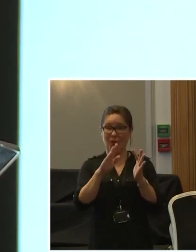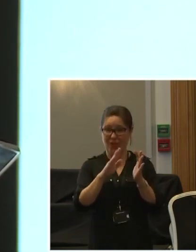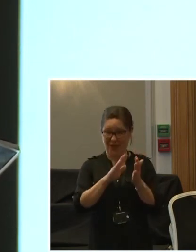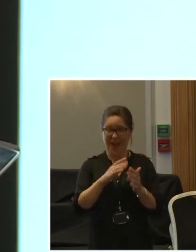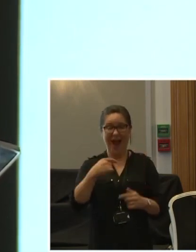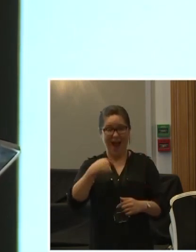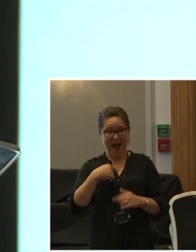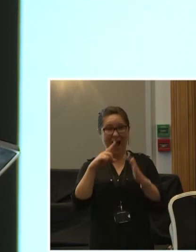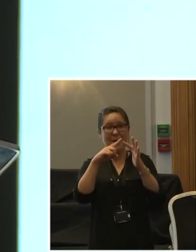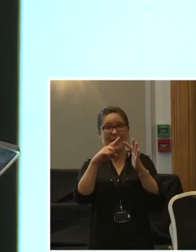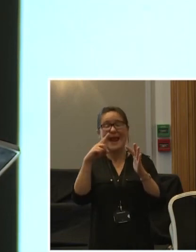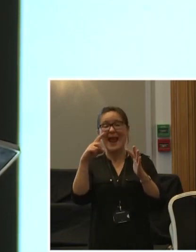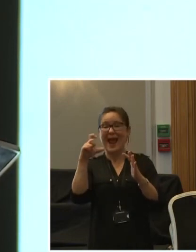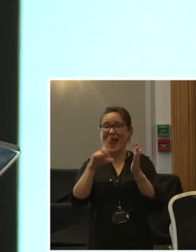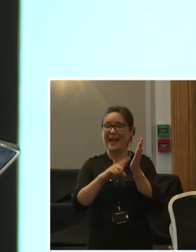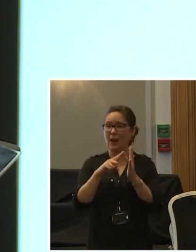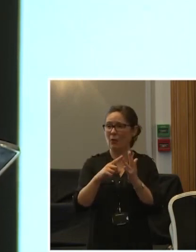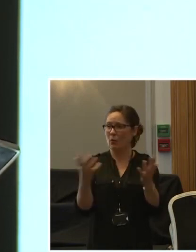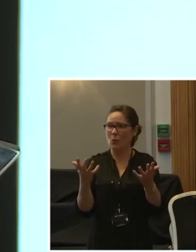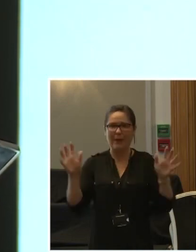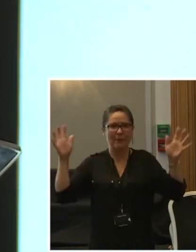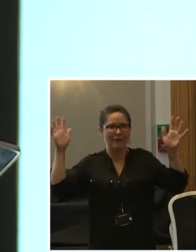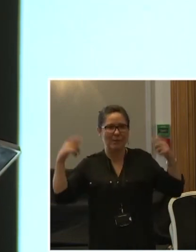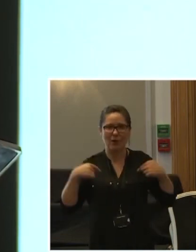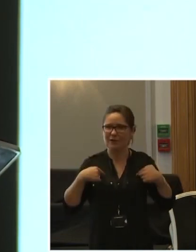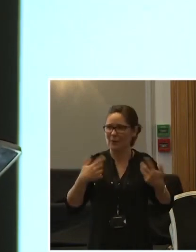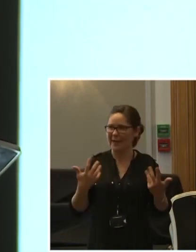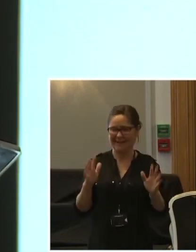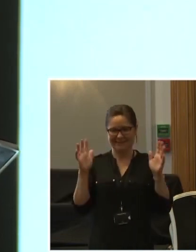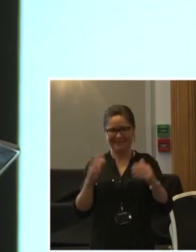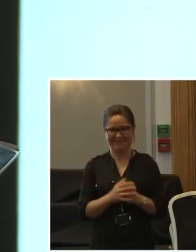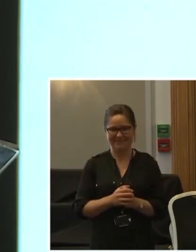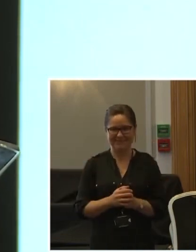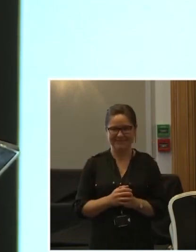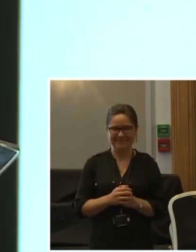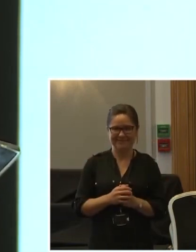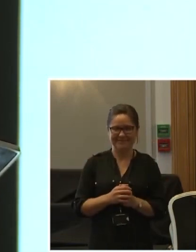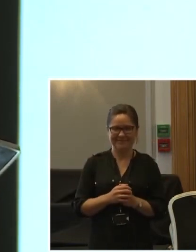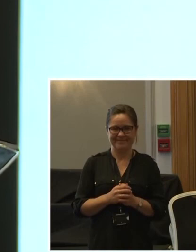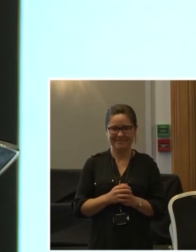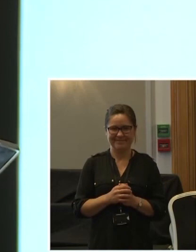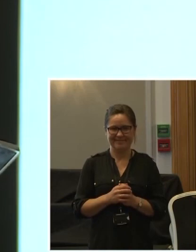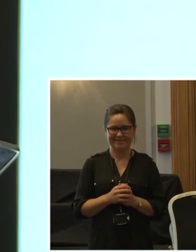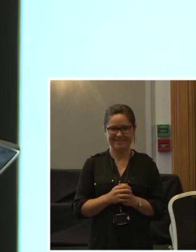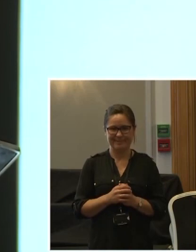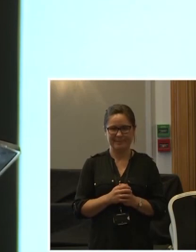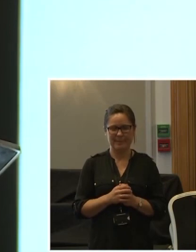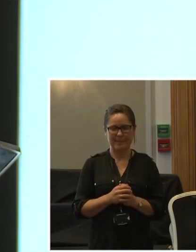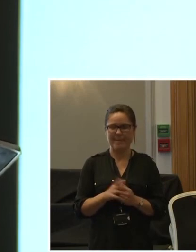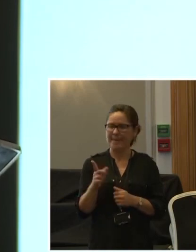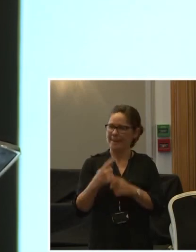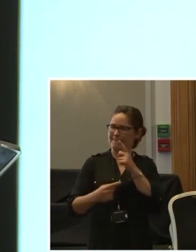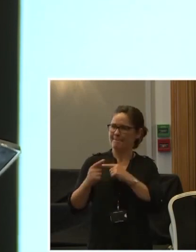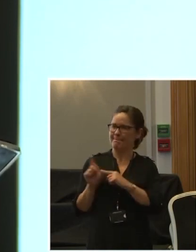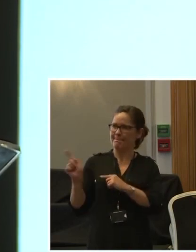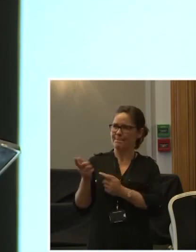morning. This is like one almighty loving session. Absolutely, yes. I think we should. But going back to what you were discussing about the